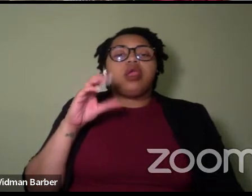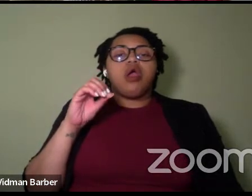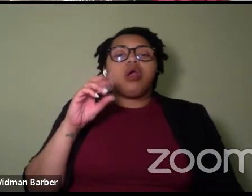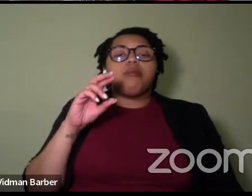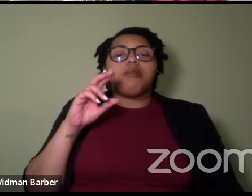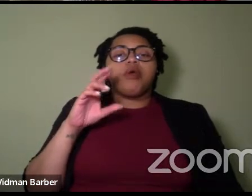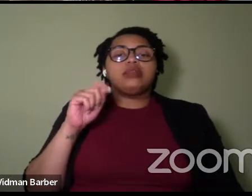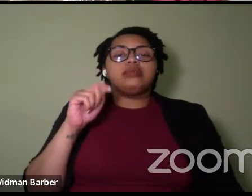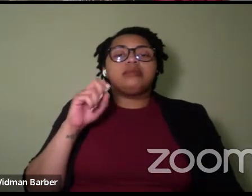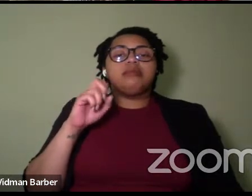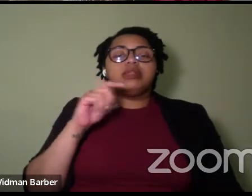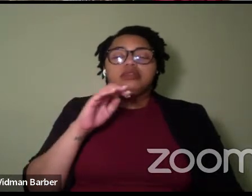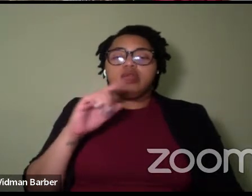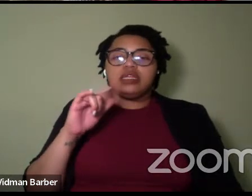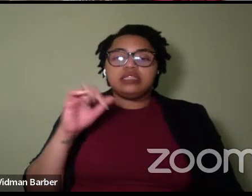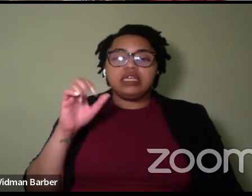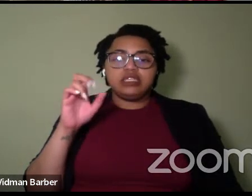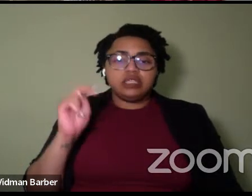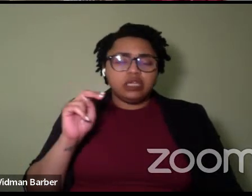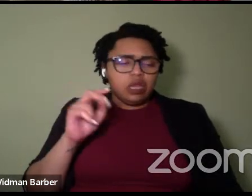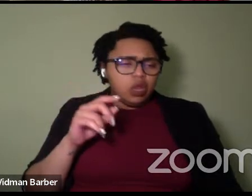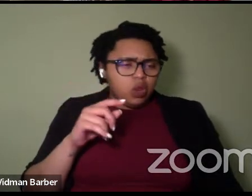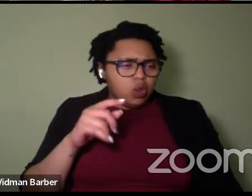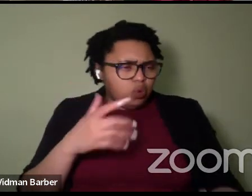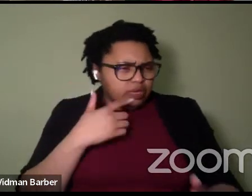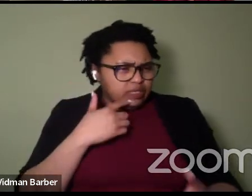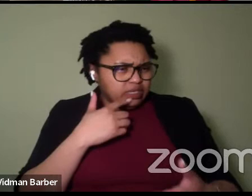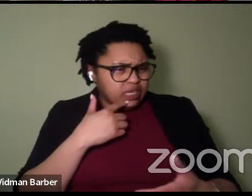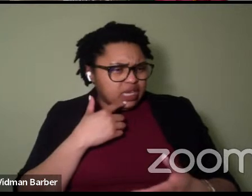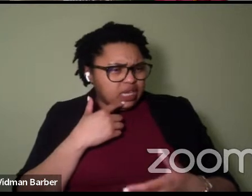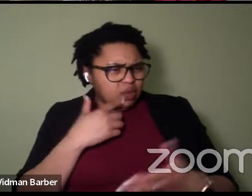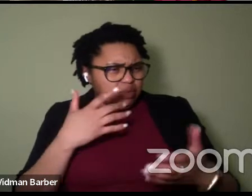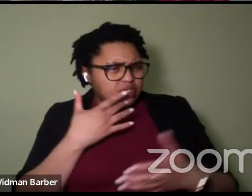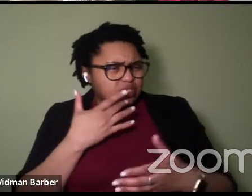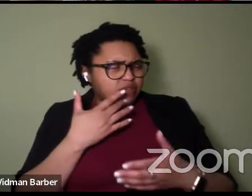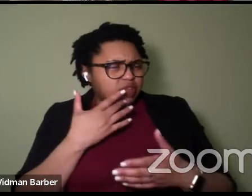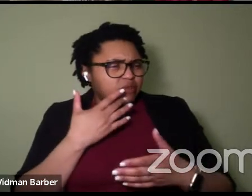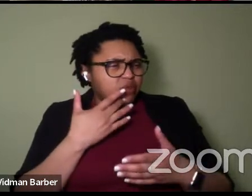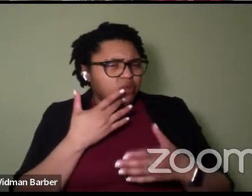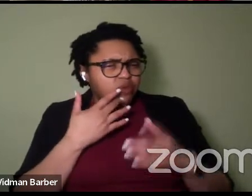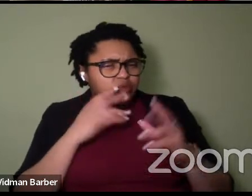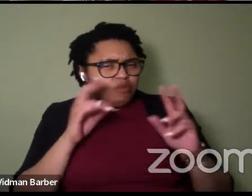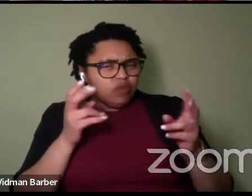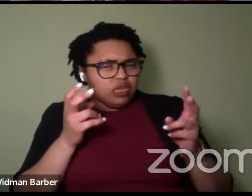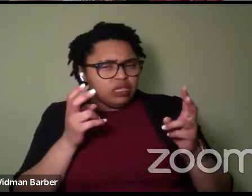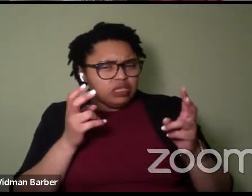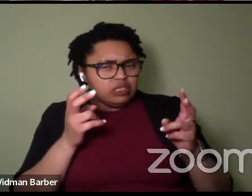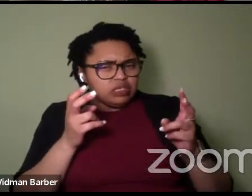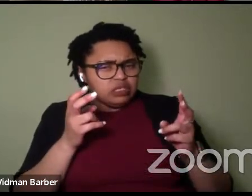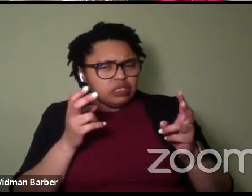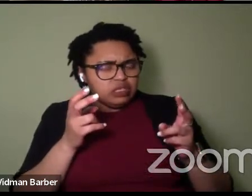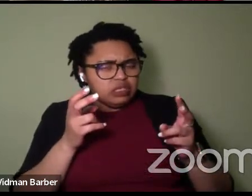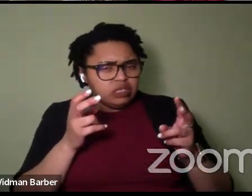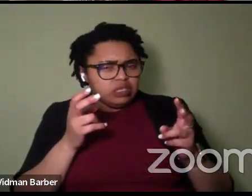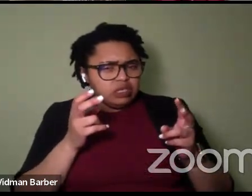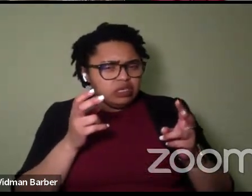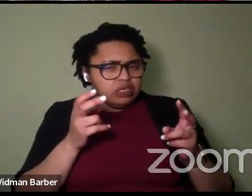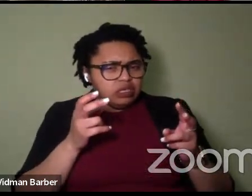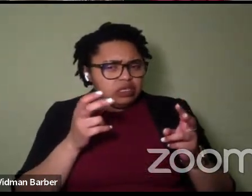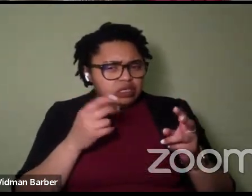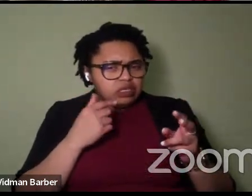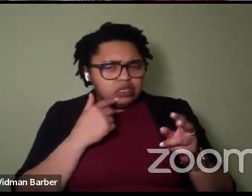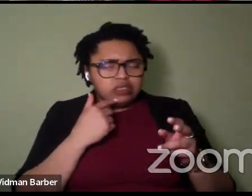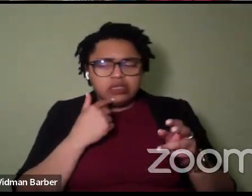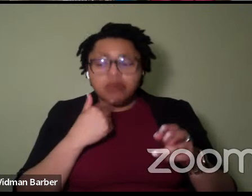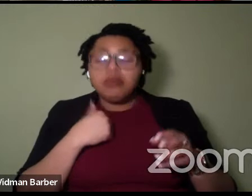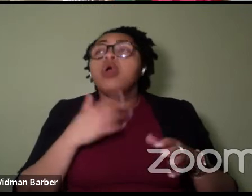it? Science is objective. Is that the favorite phrase? Like, please miss me with